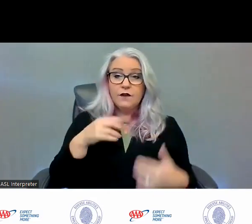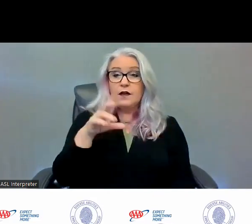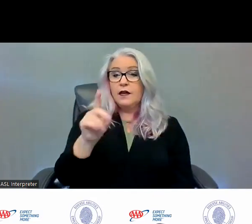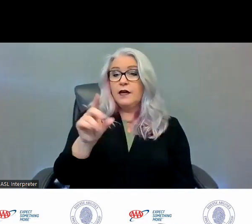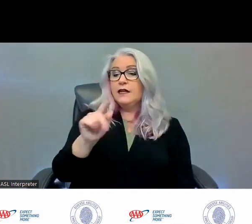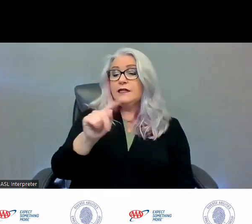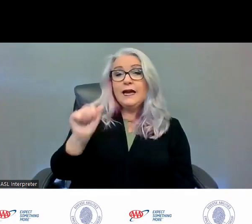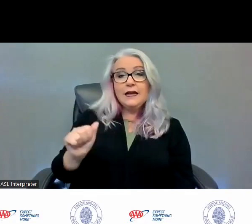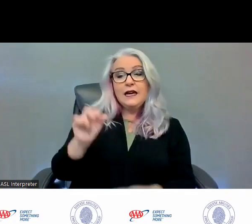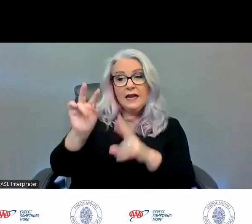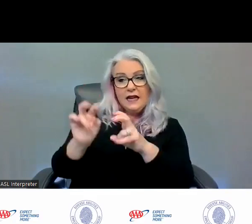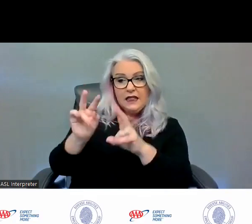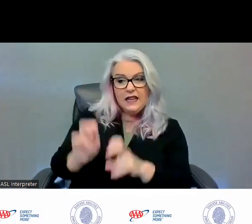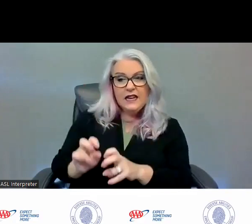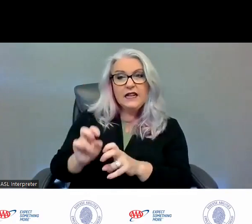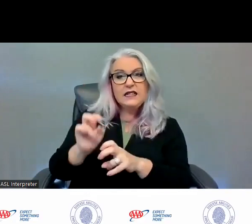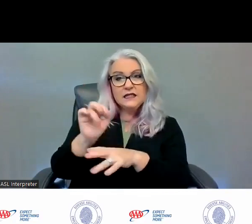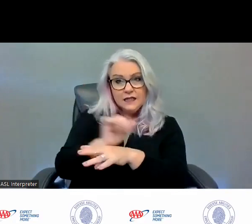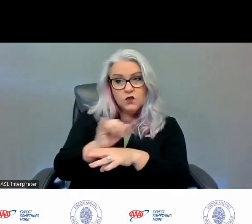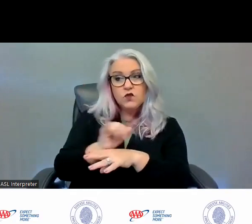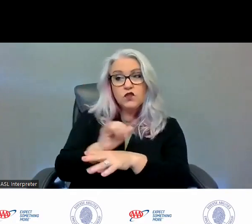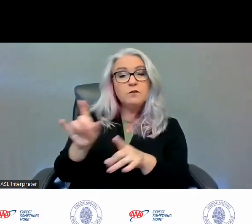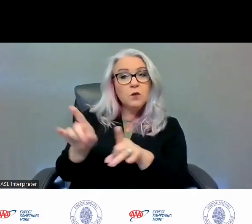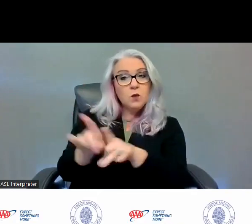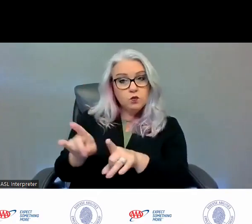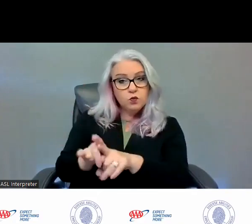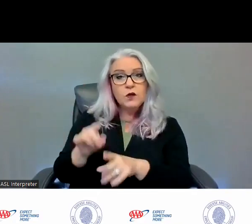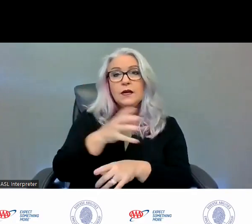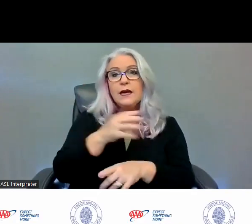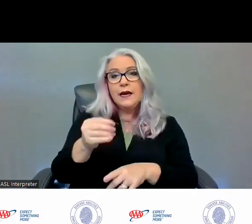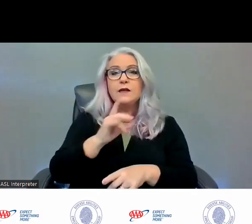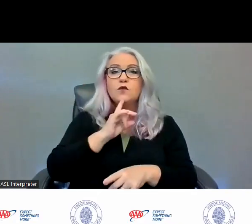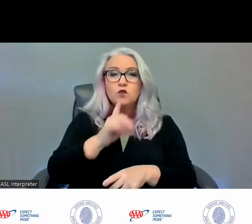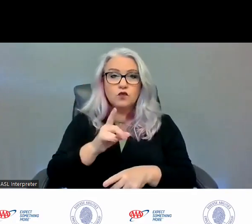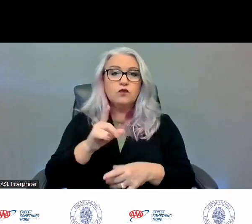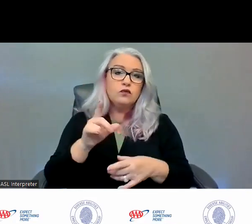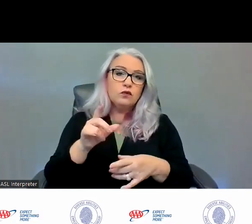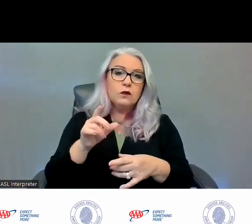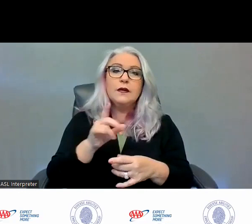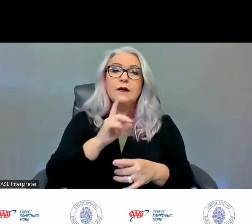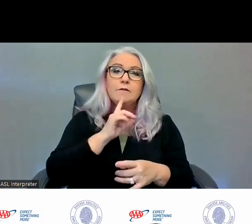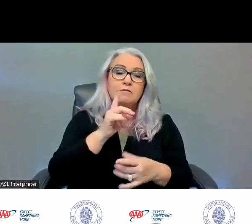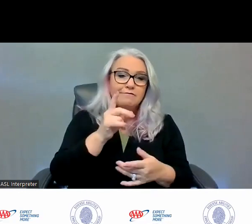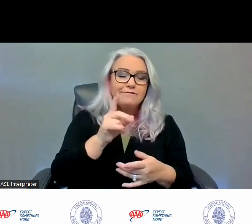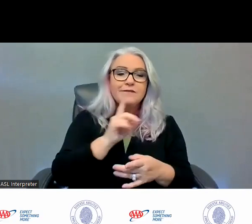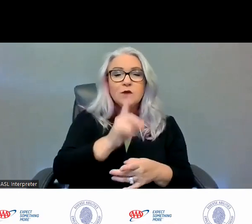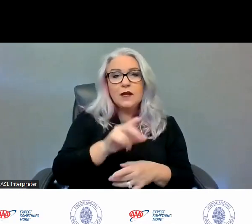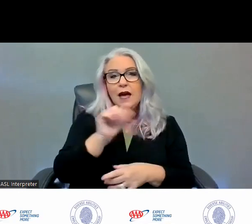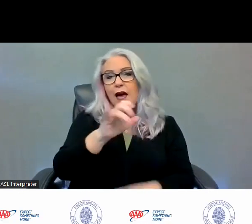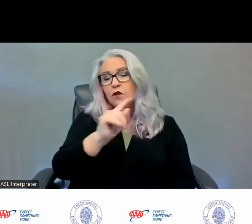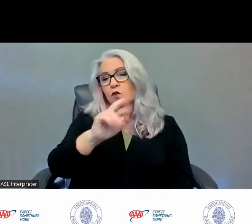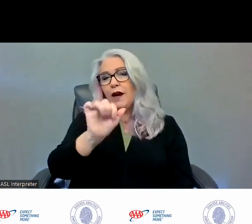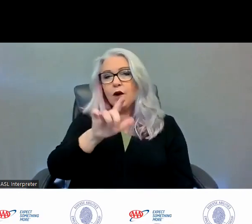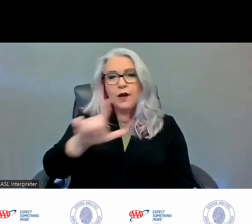analytics internships and actuarial internships as well. And new